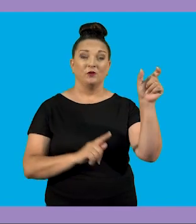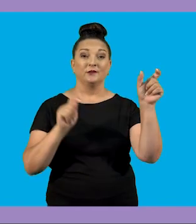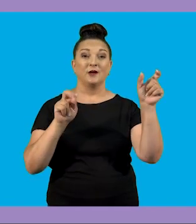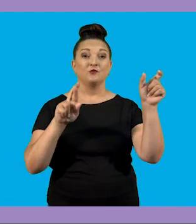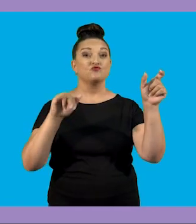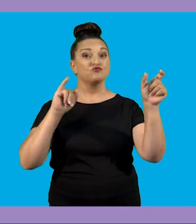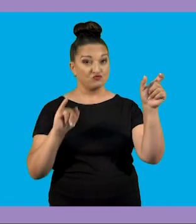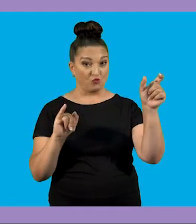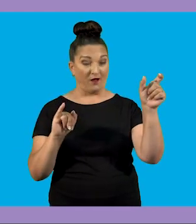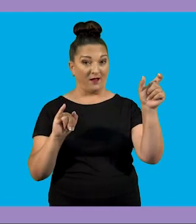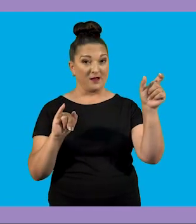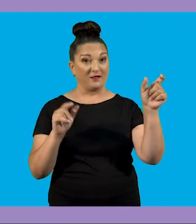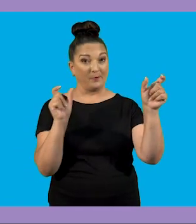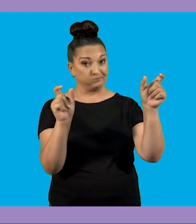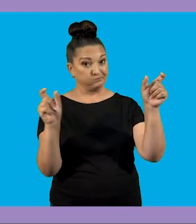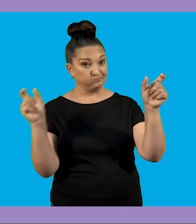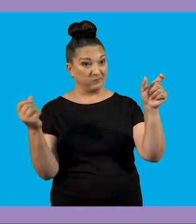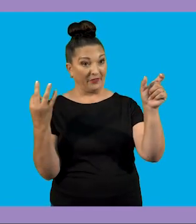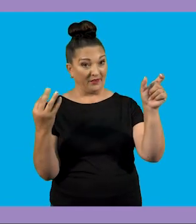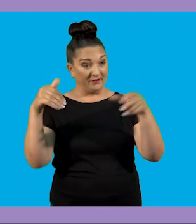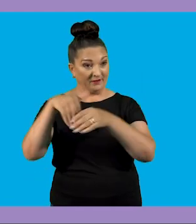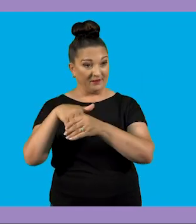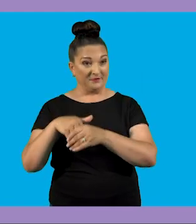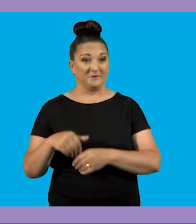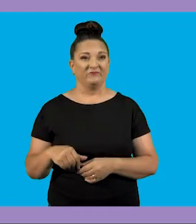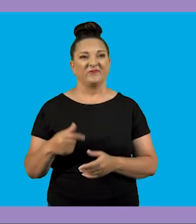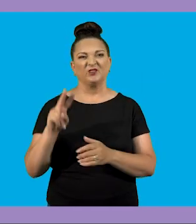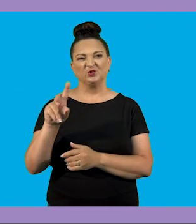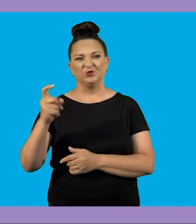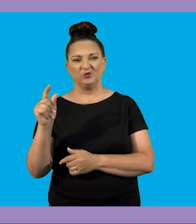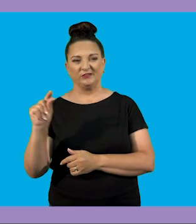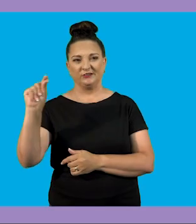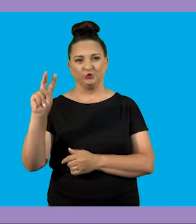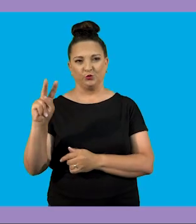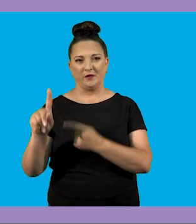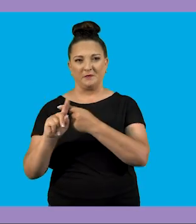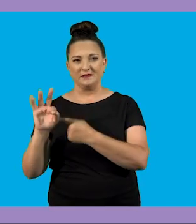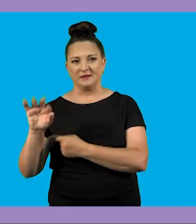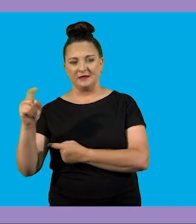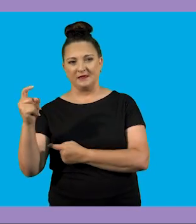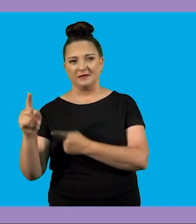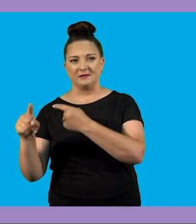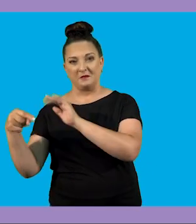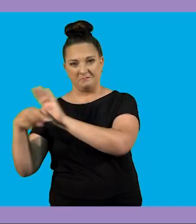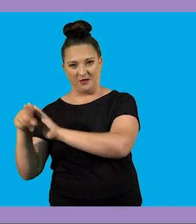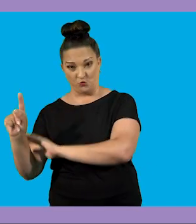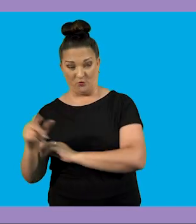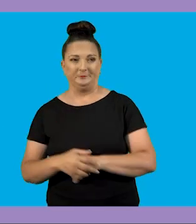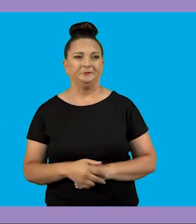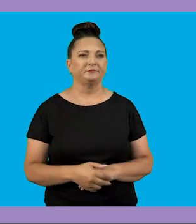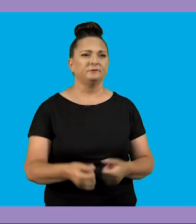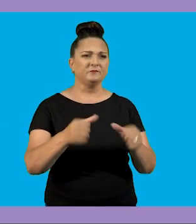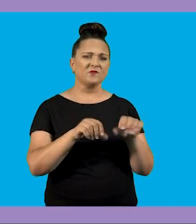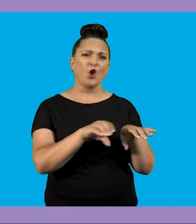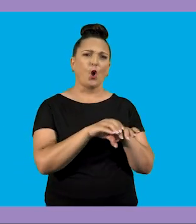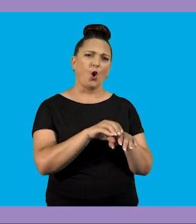have a trinomial, which is a polynomial with 3 terms. An example of this is 2x squared plus 3x minus 1. Then we